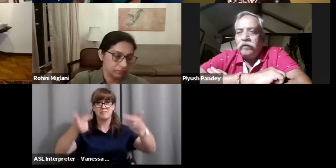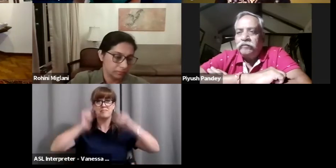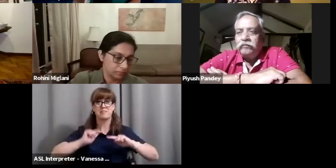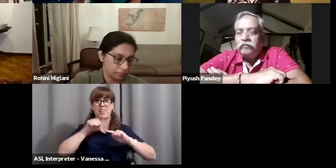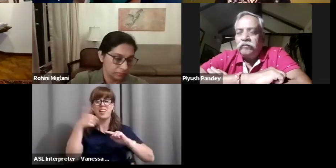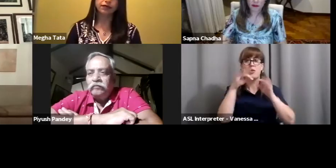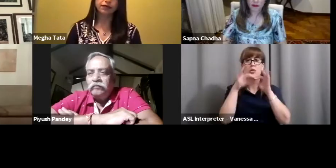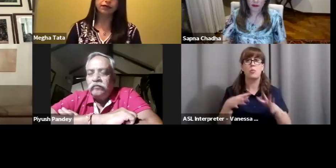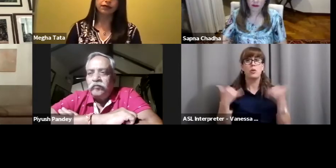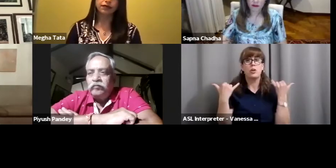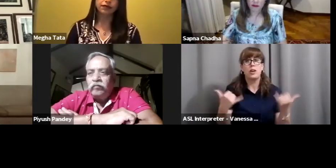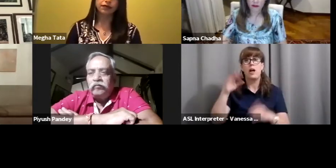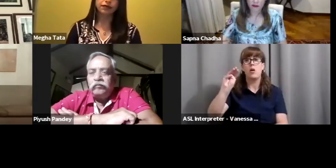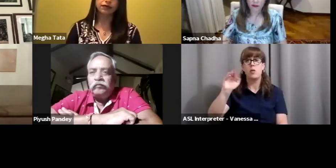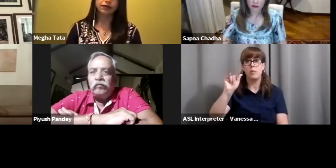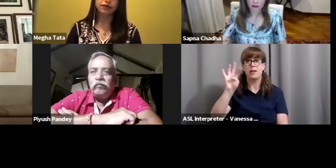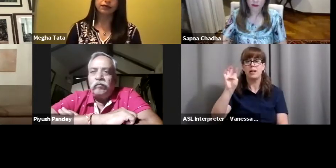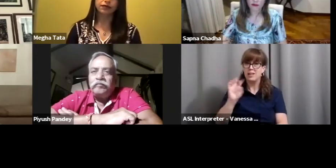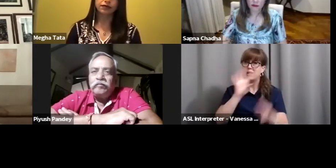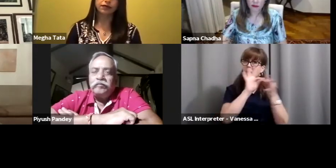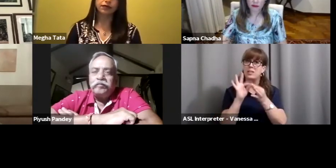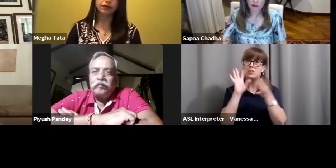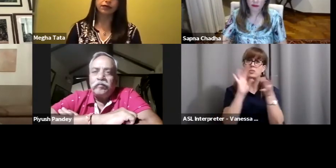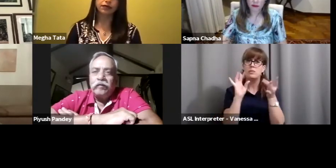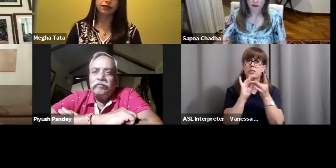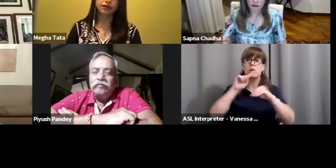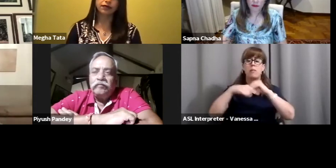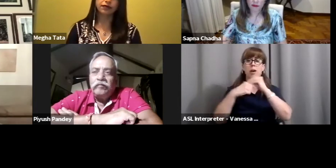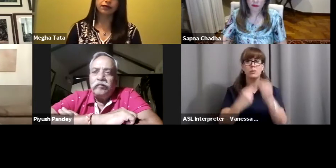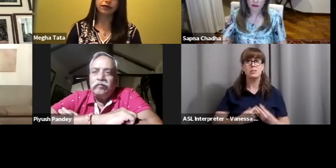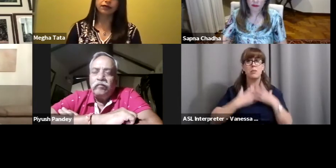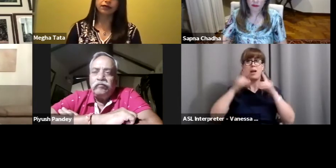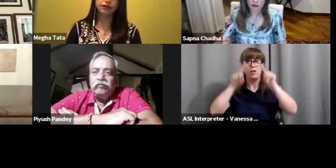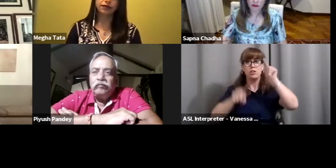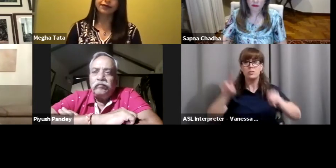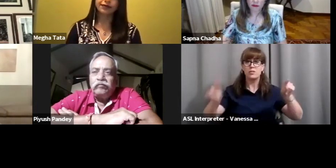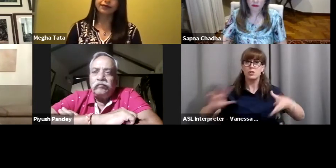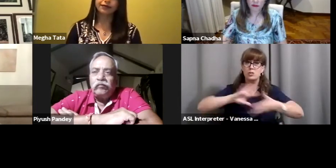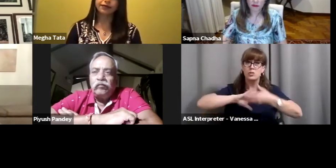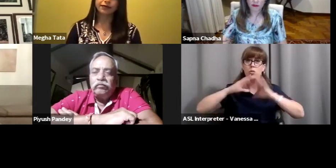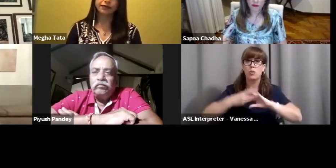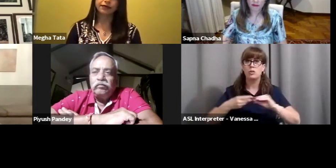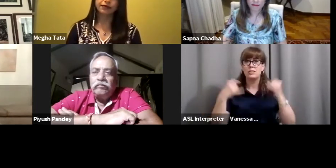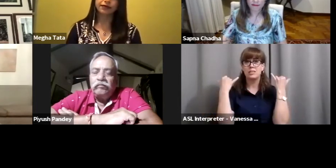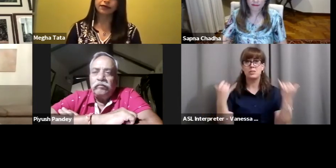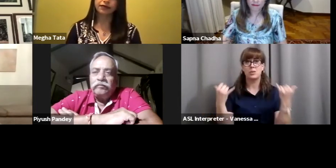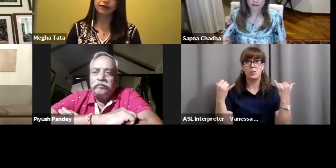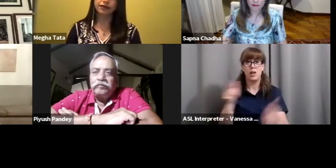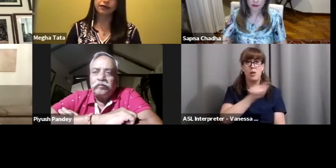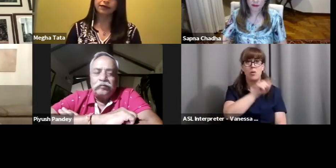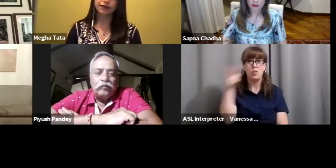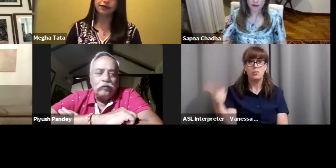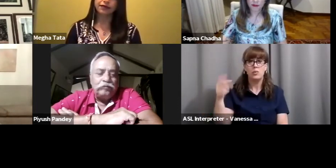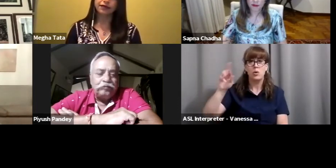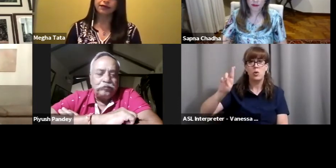inspiring diverse stories, I'm going to turn to Rohini Miliani.